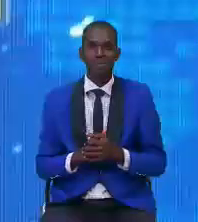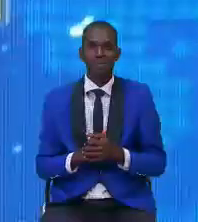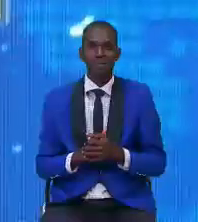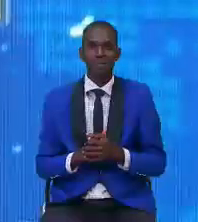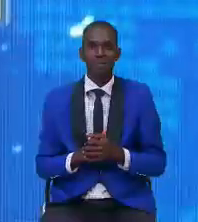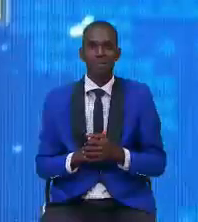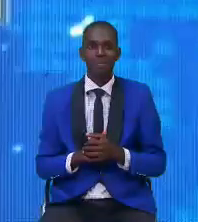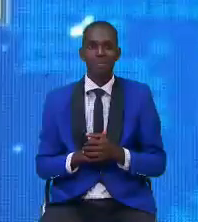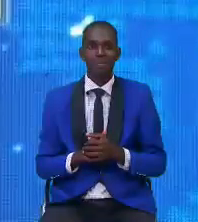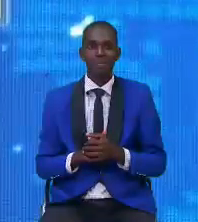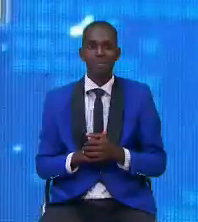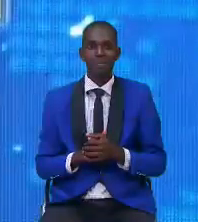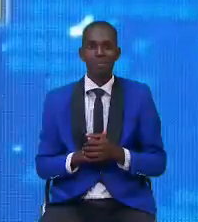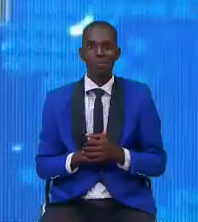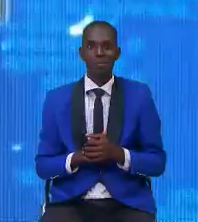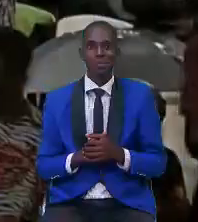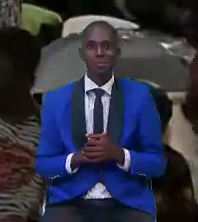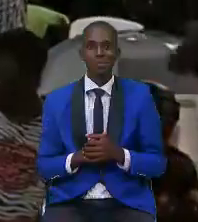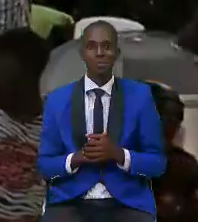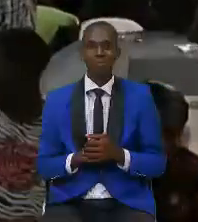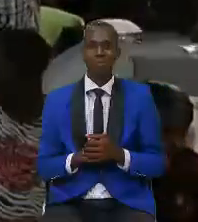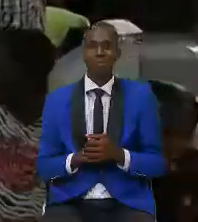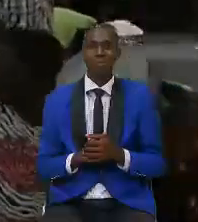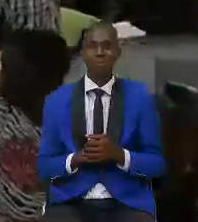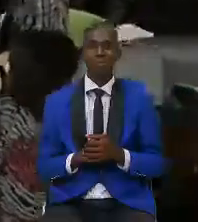Everybody, I said, praise the Lord.